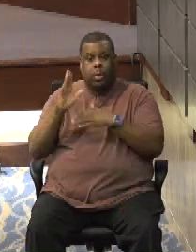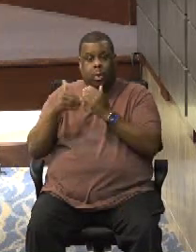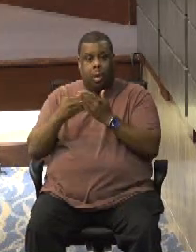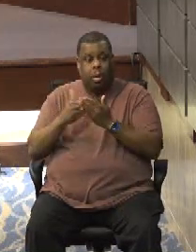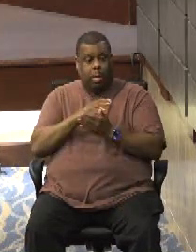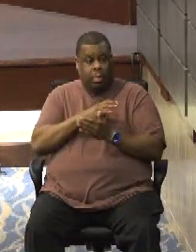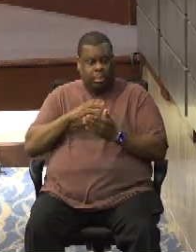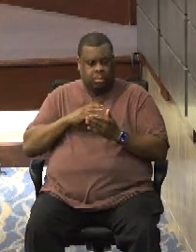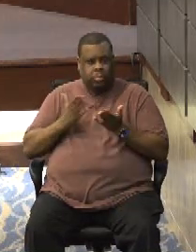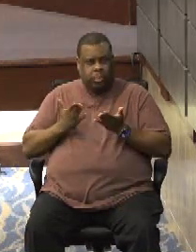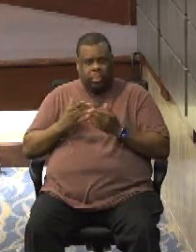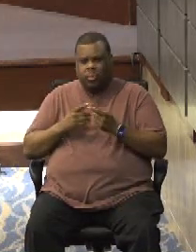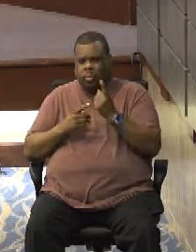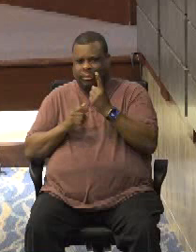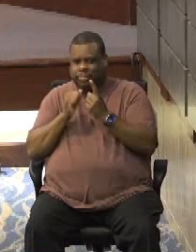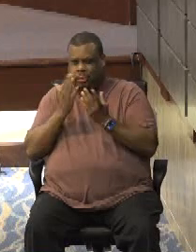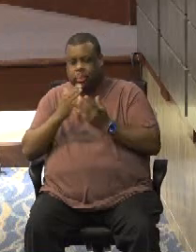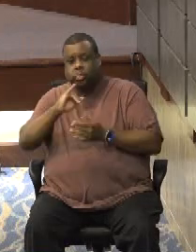for Josh Borderud.